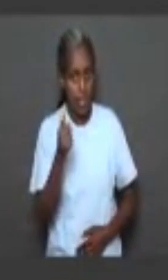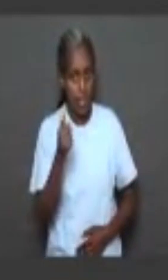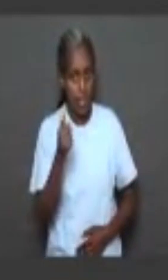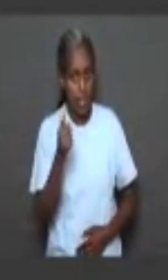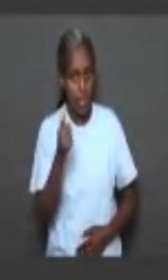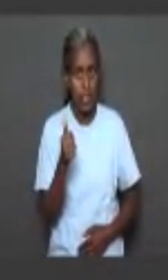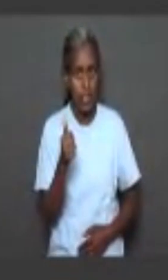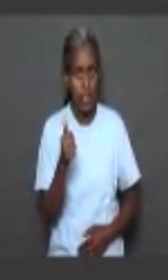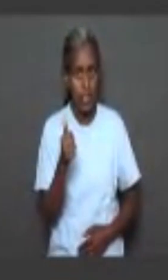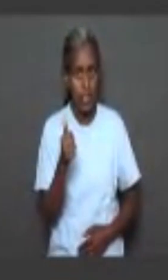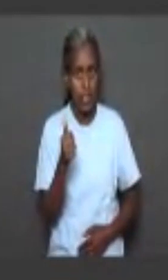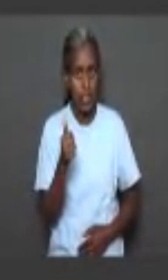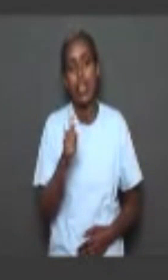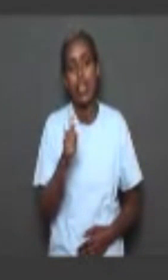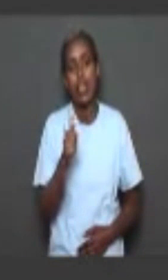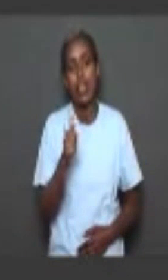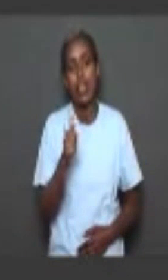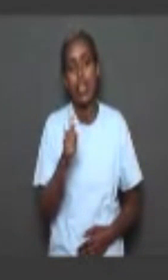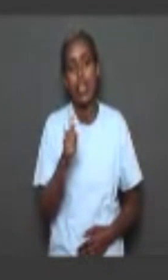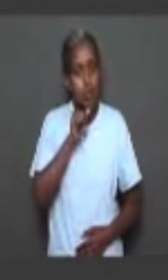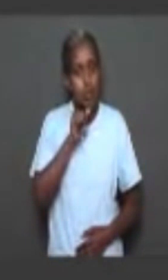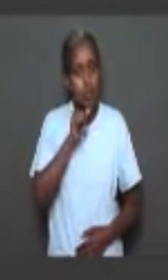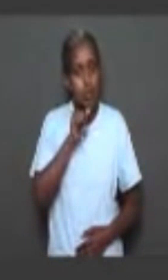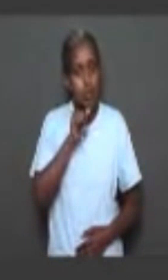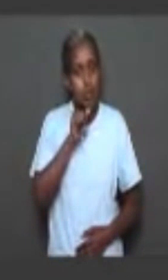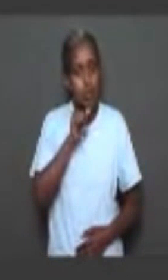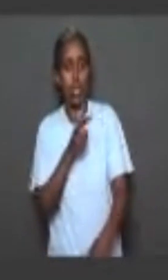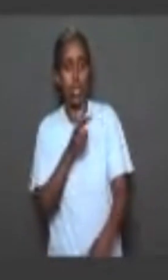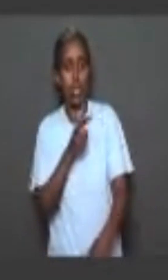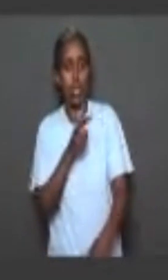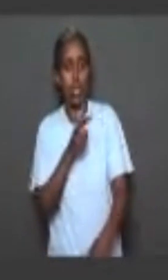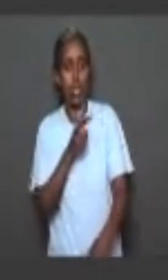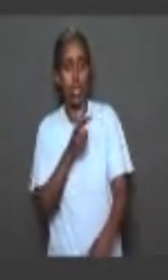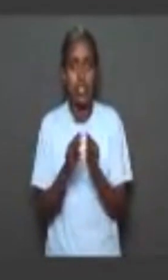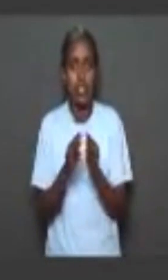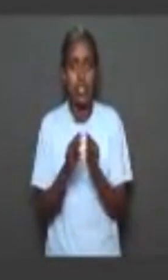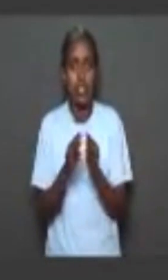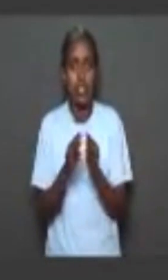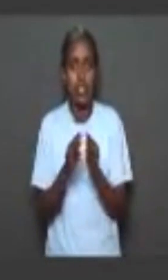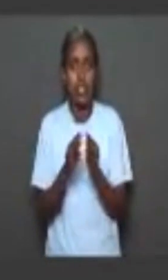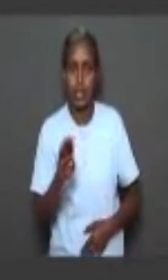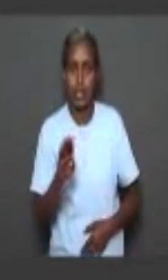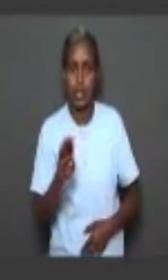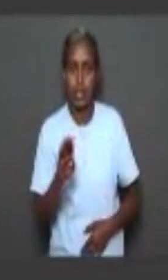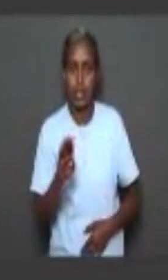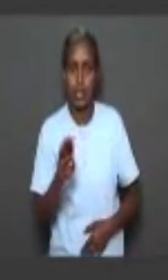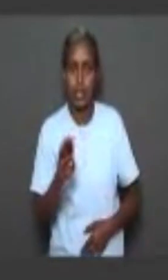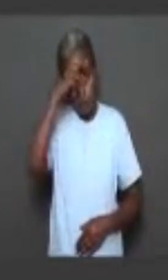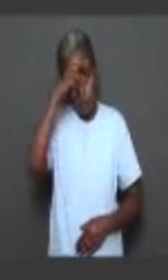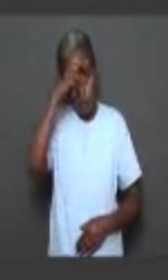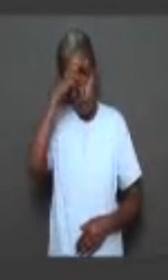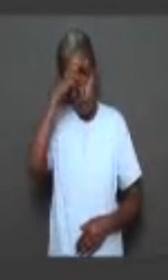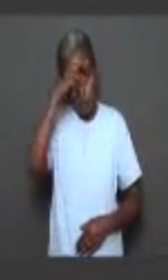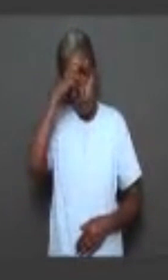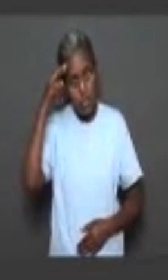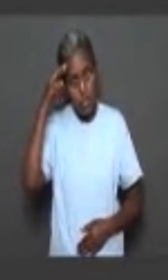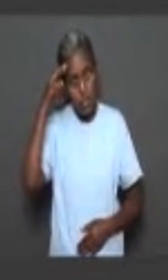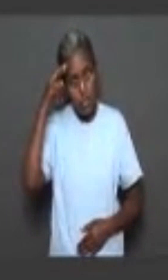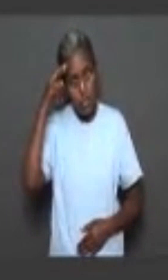A is no longer a subset of B because 10 is